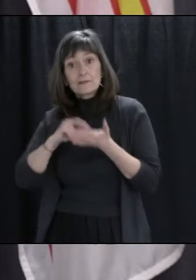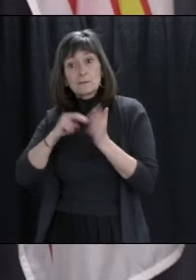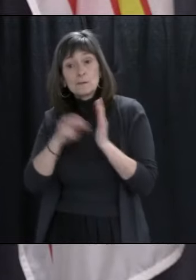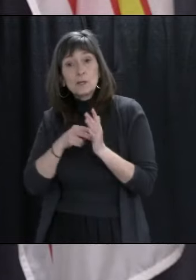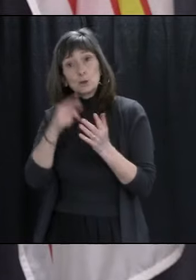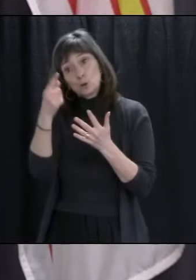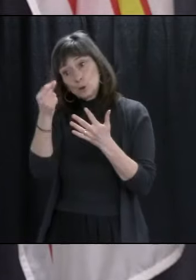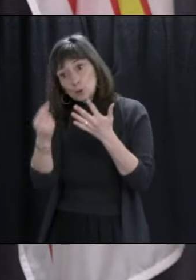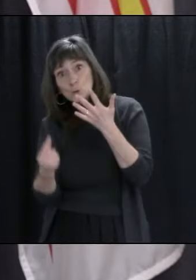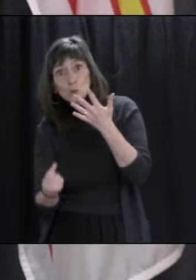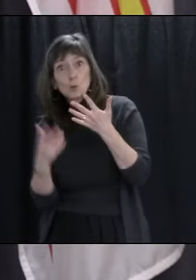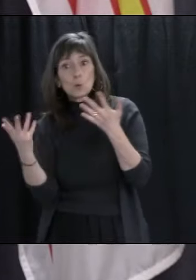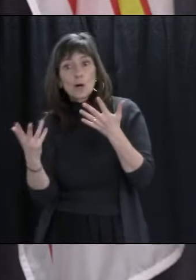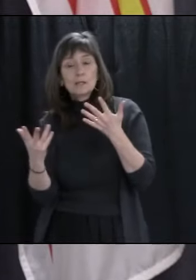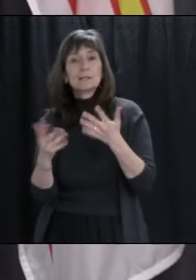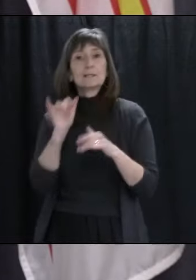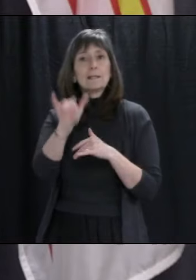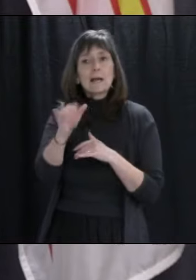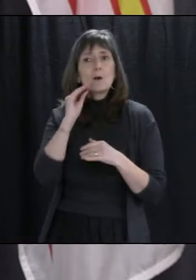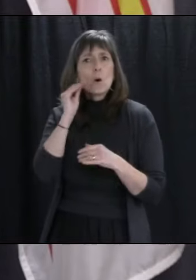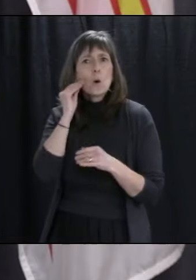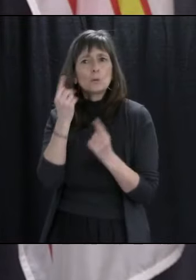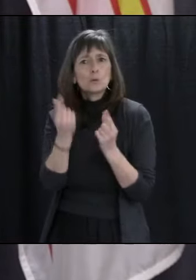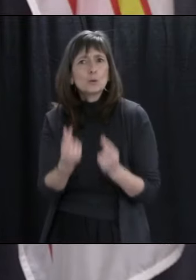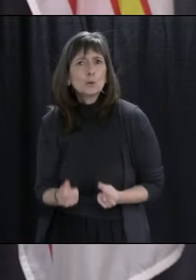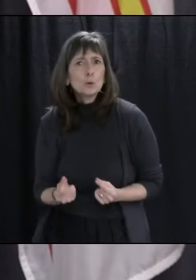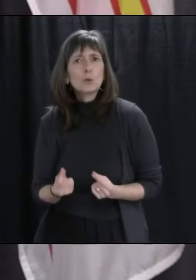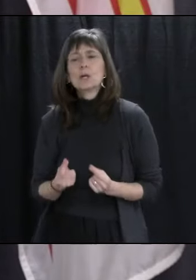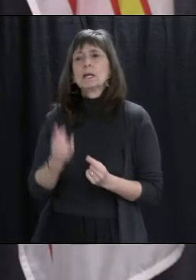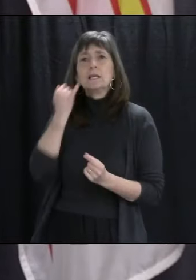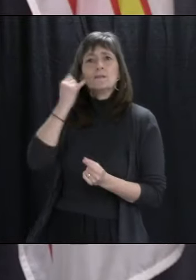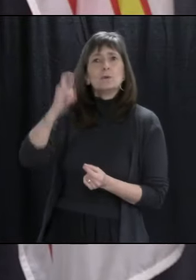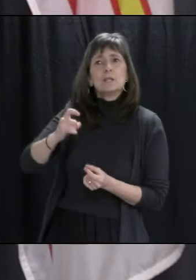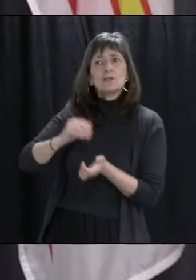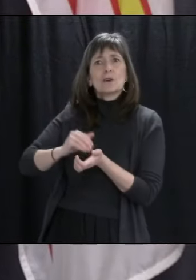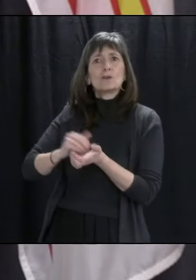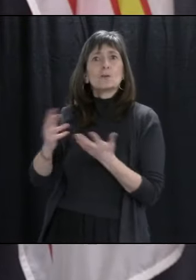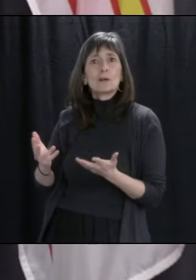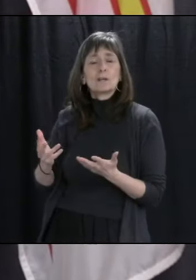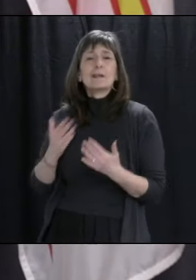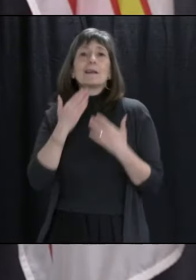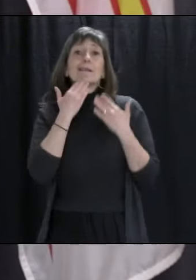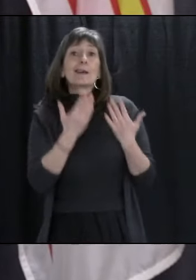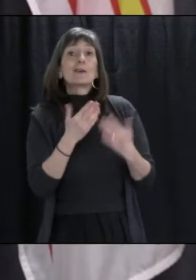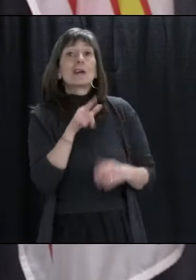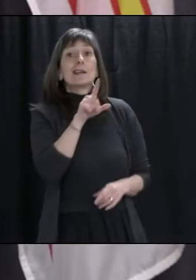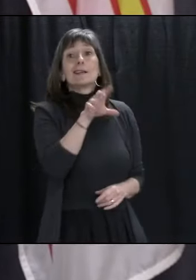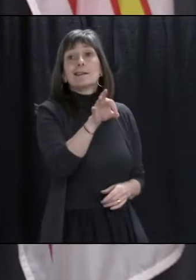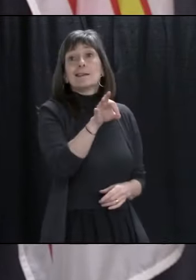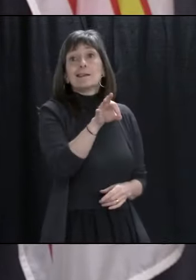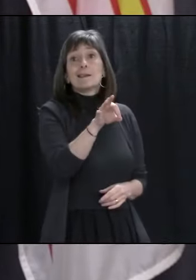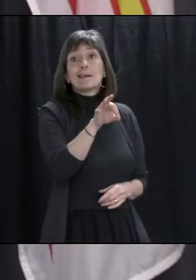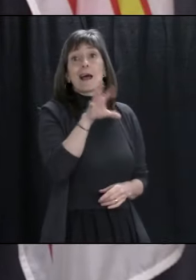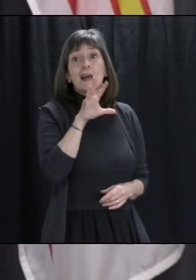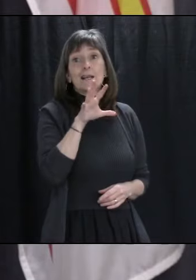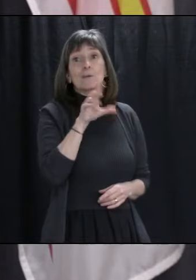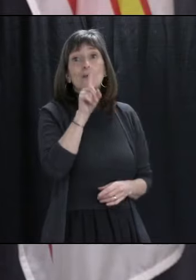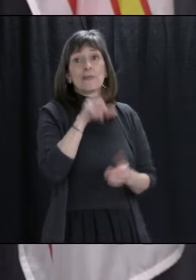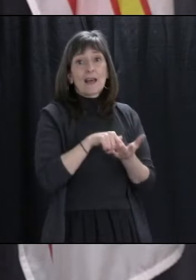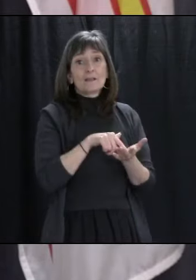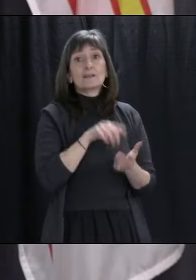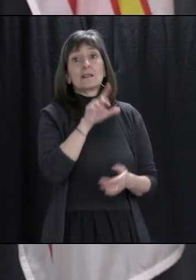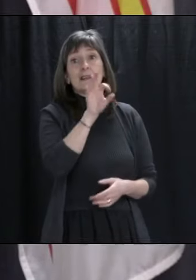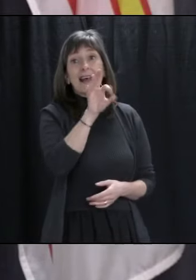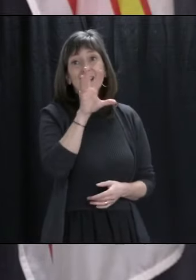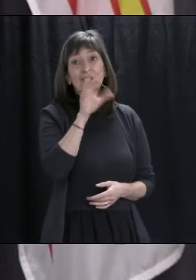attention. Thank you to the 919 individuals who have looked up their online test results to date.